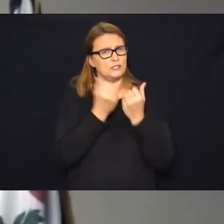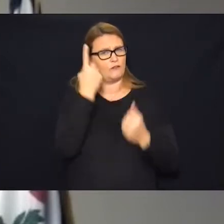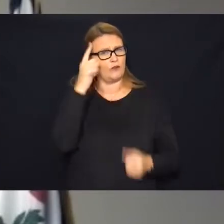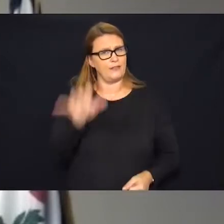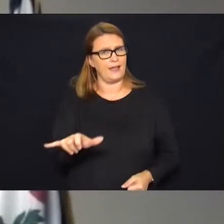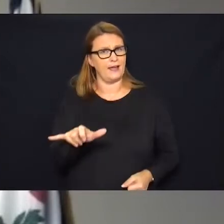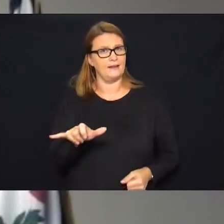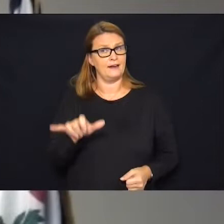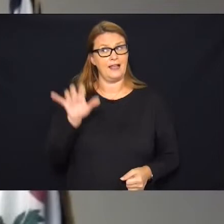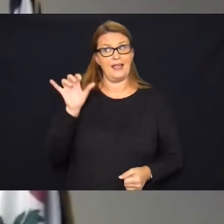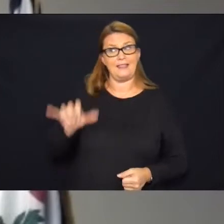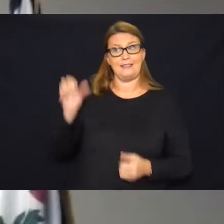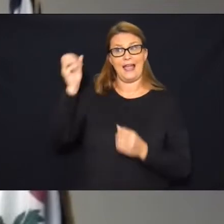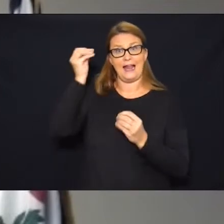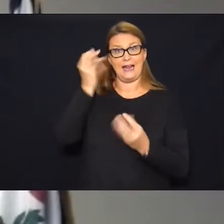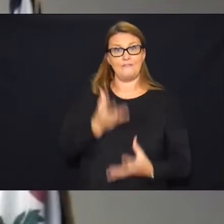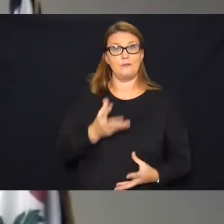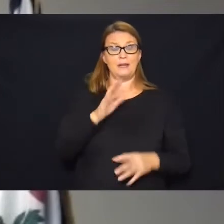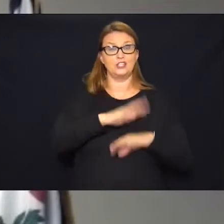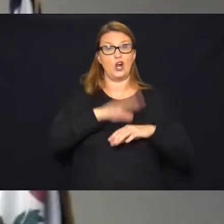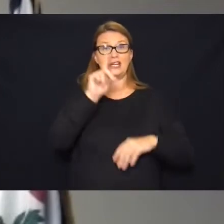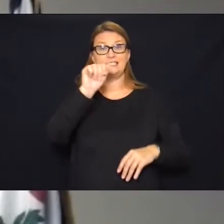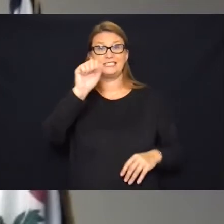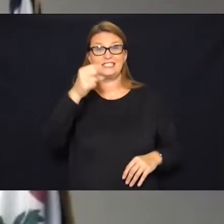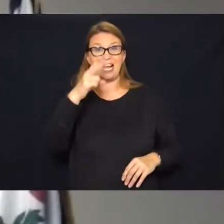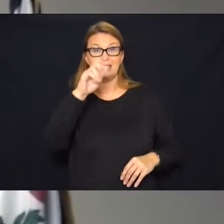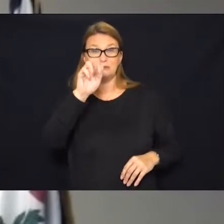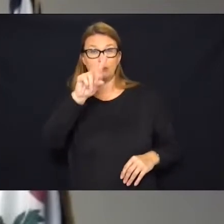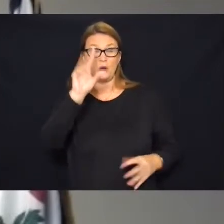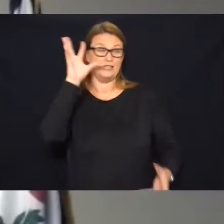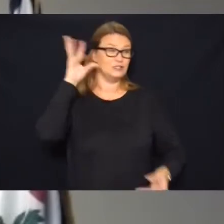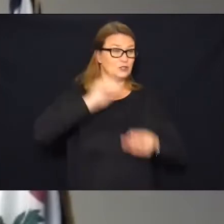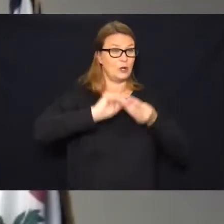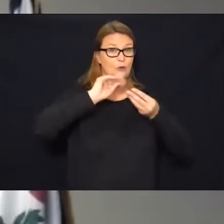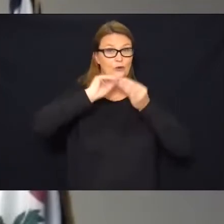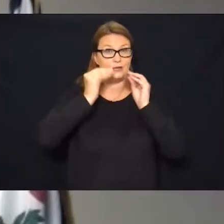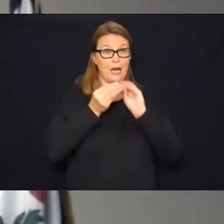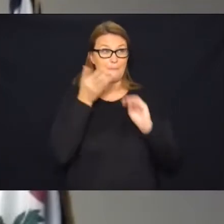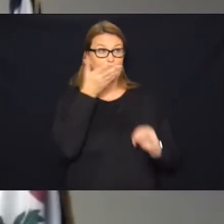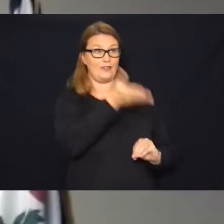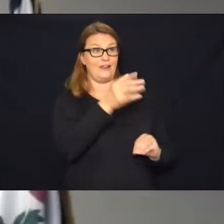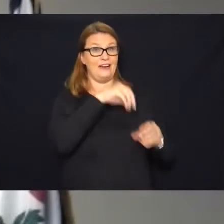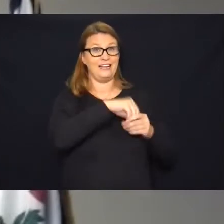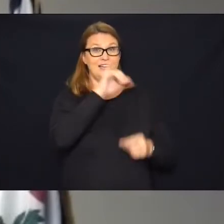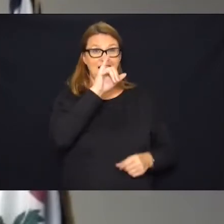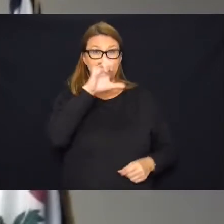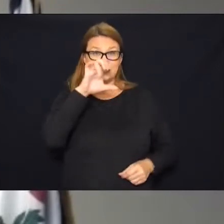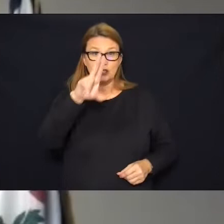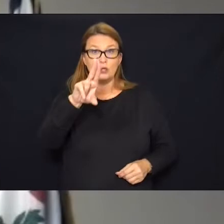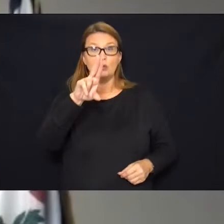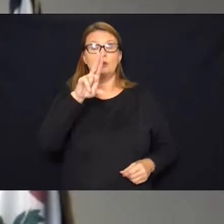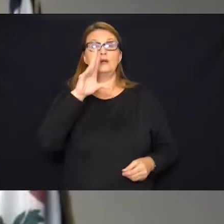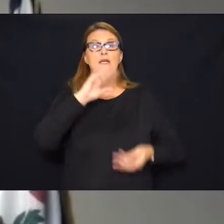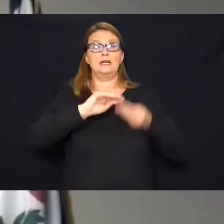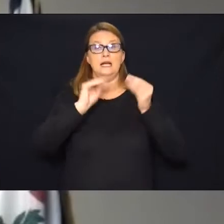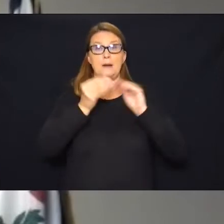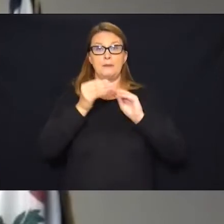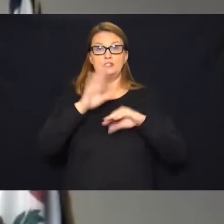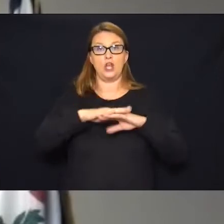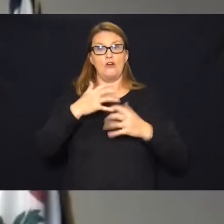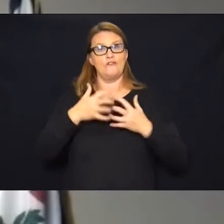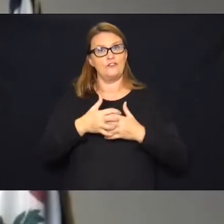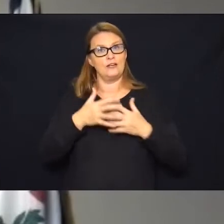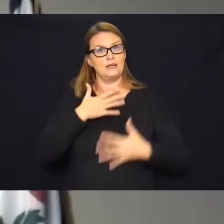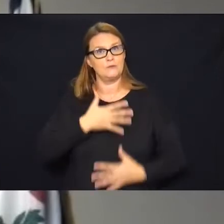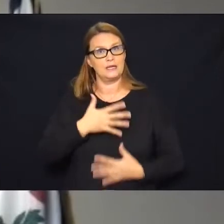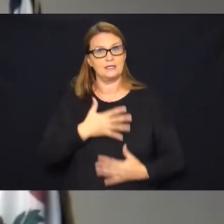we publish on the dashboard gives the total number of cases. It gives the numbers in ICU, and it gives the numbers on ventilators.